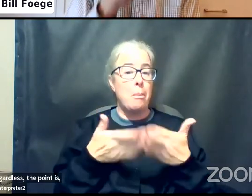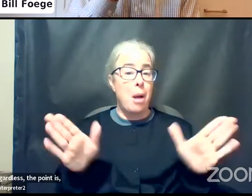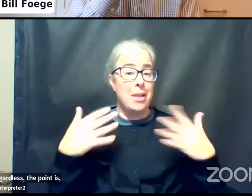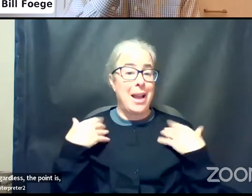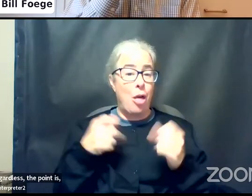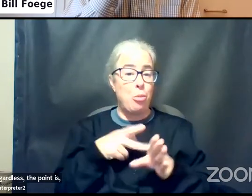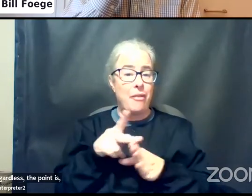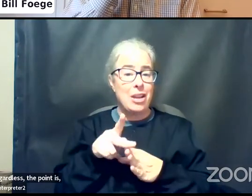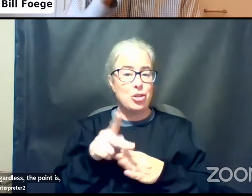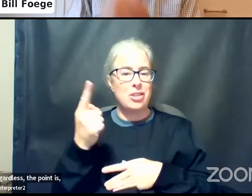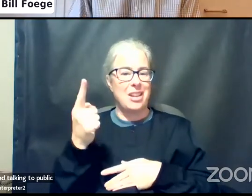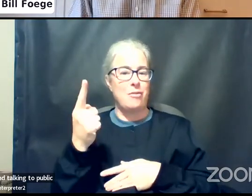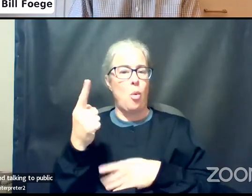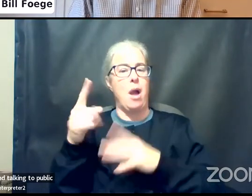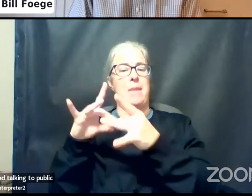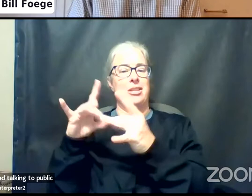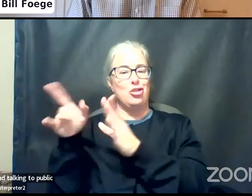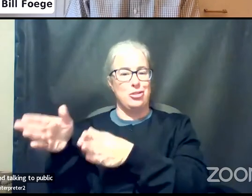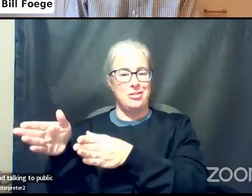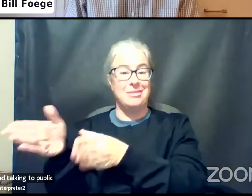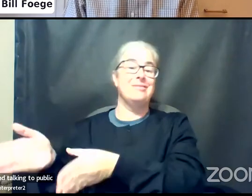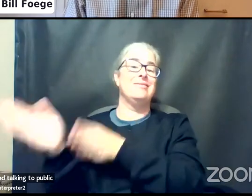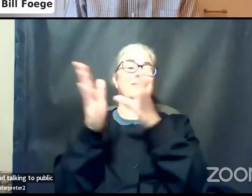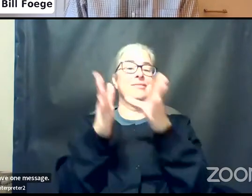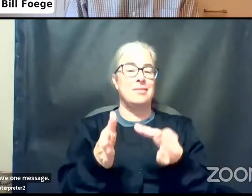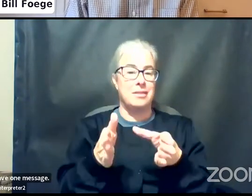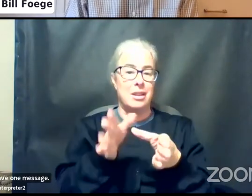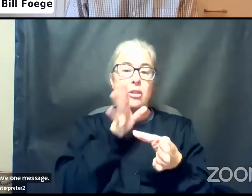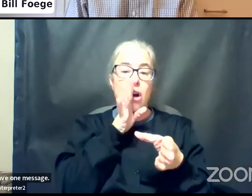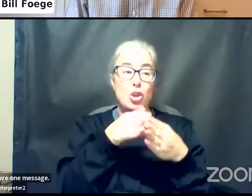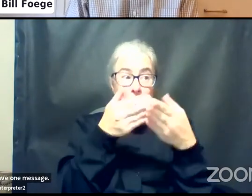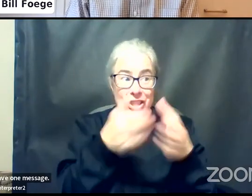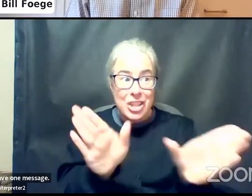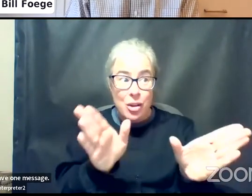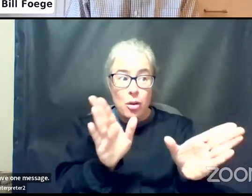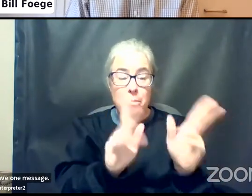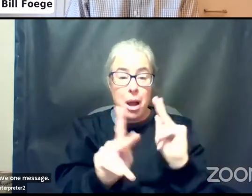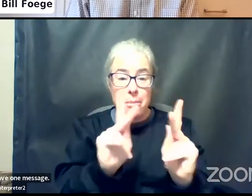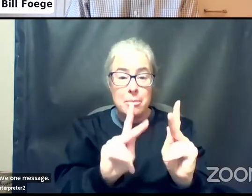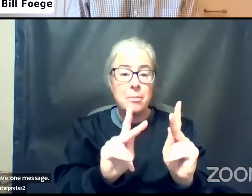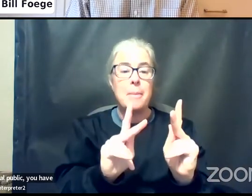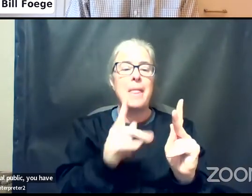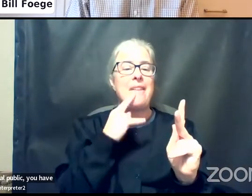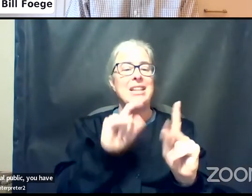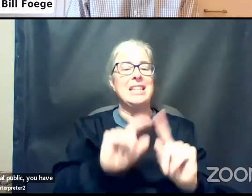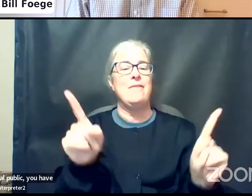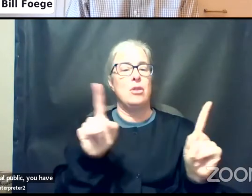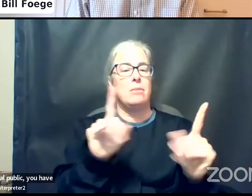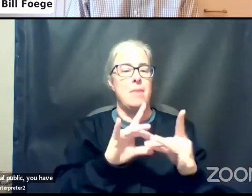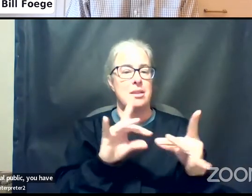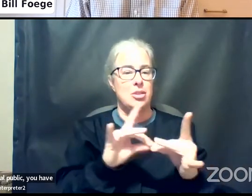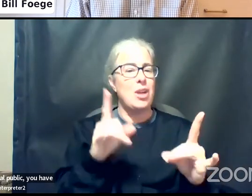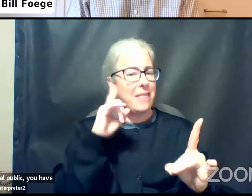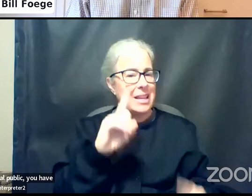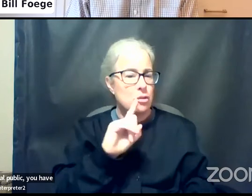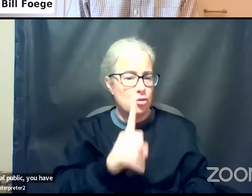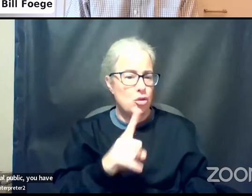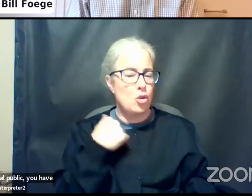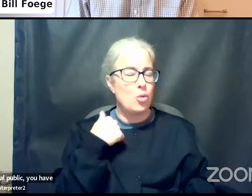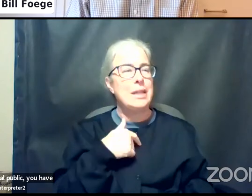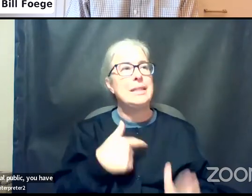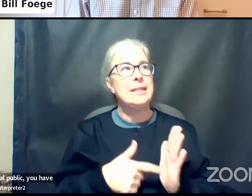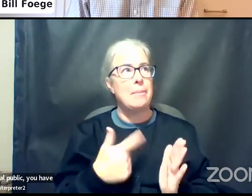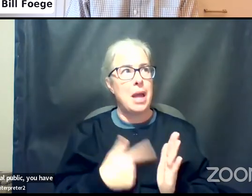professionals you have one message if you're talking to the general public you have another and I think it is true that we